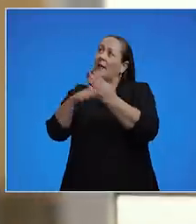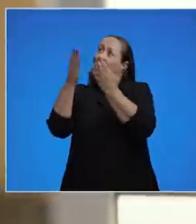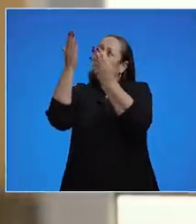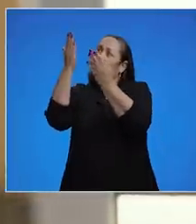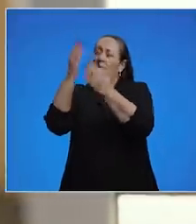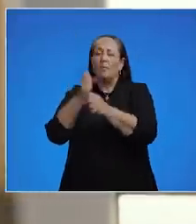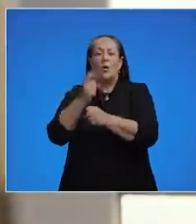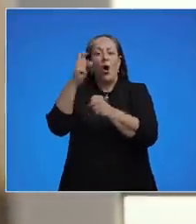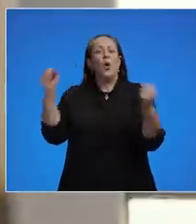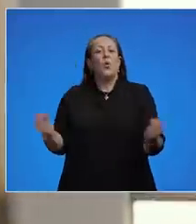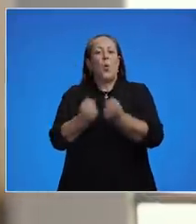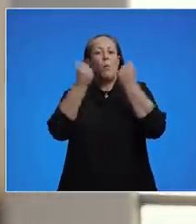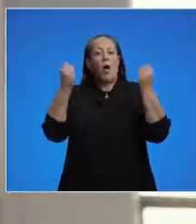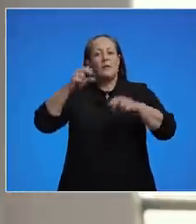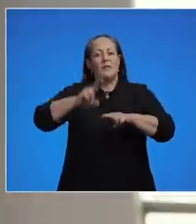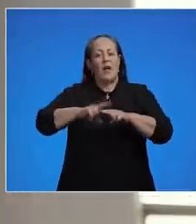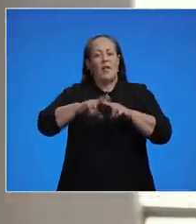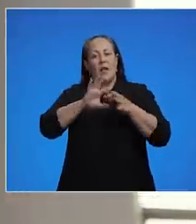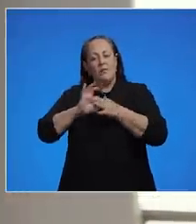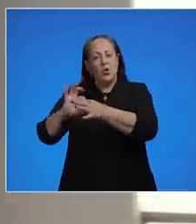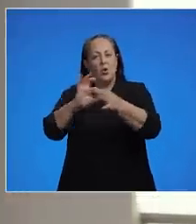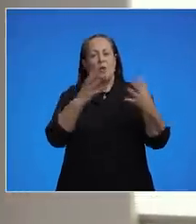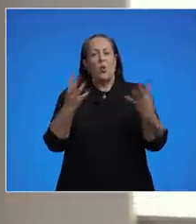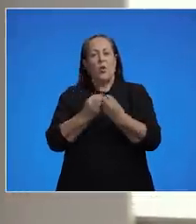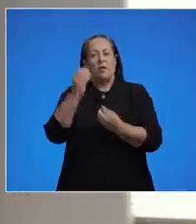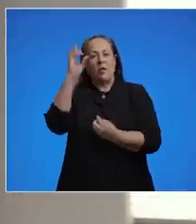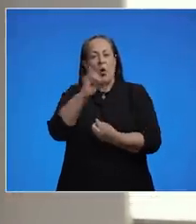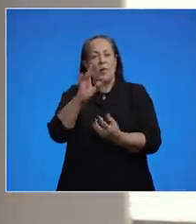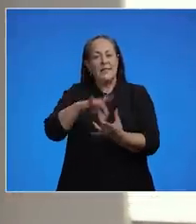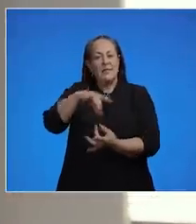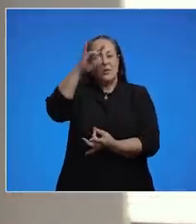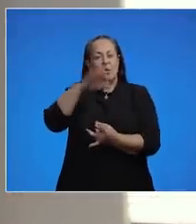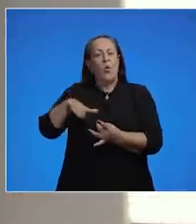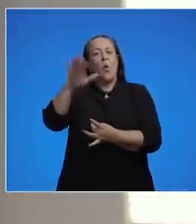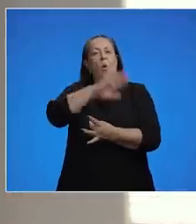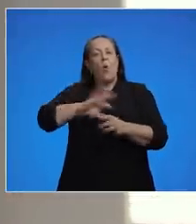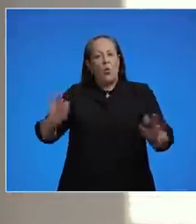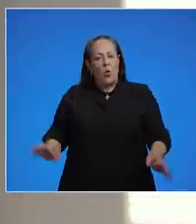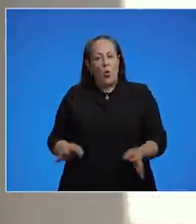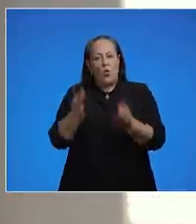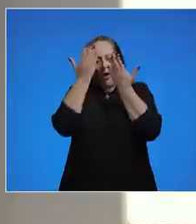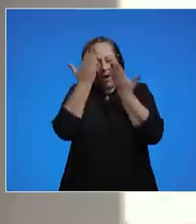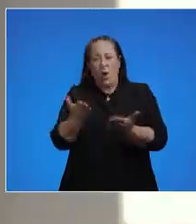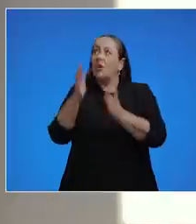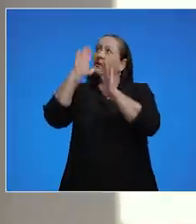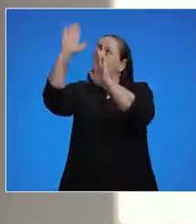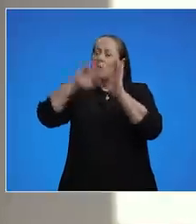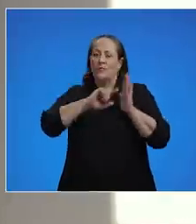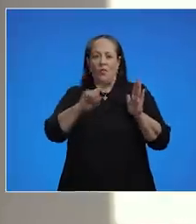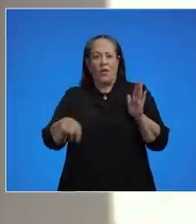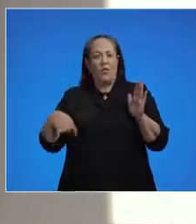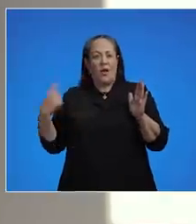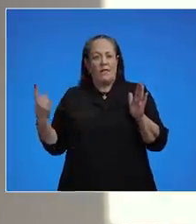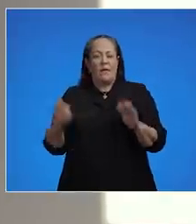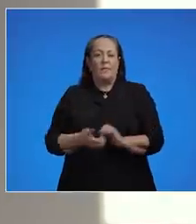Through him and with him and in him, O God, Almighty Father, in the unity of the Holy Spirit, all glory and honor is